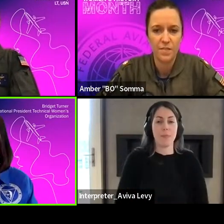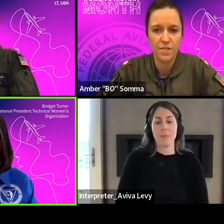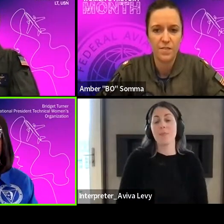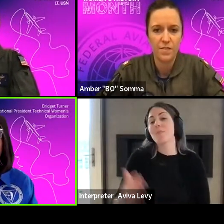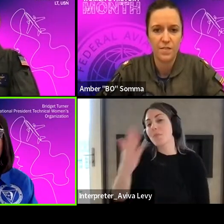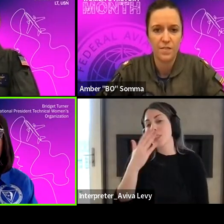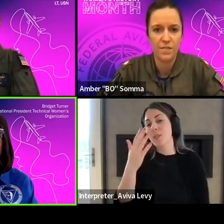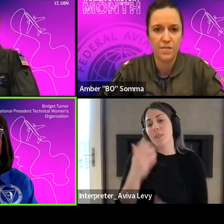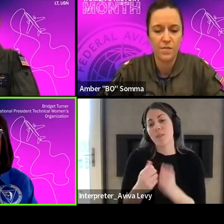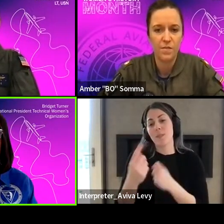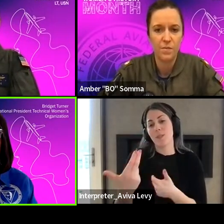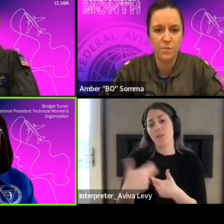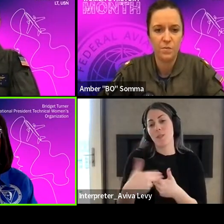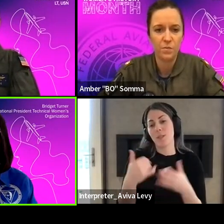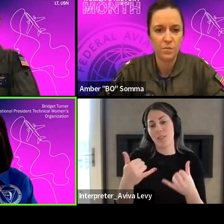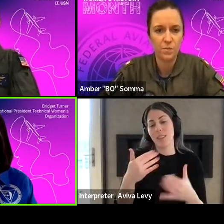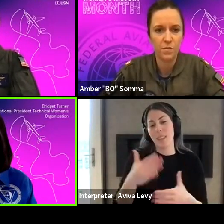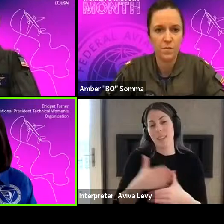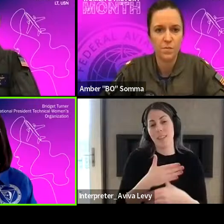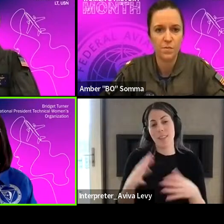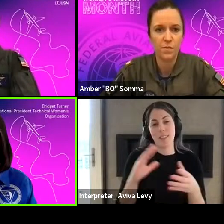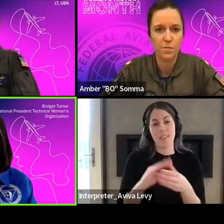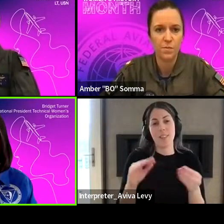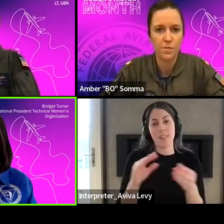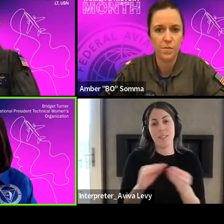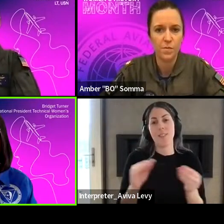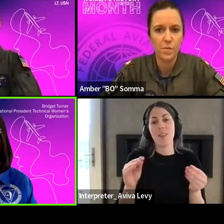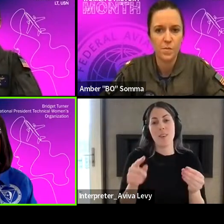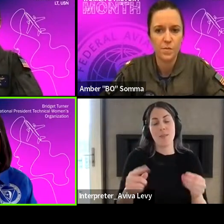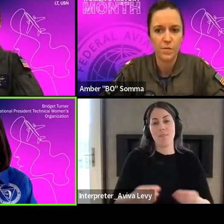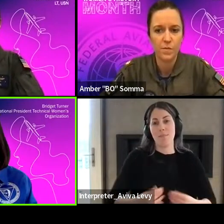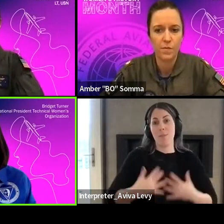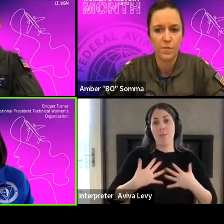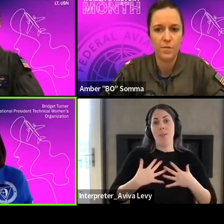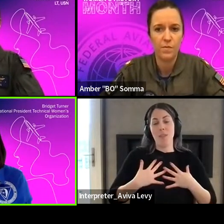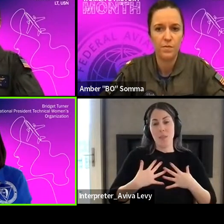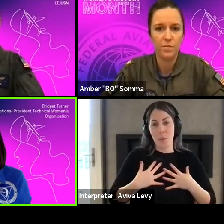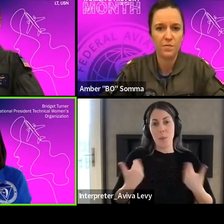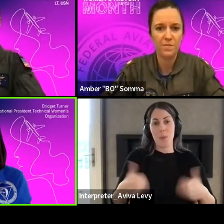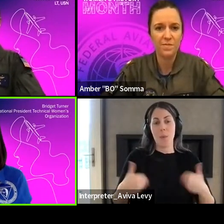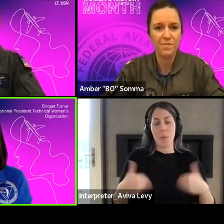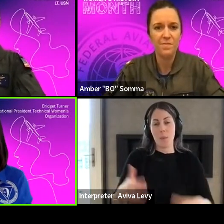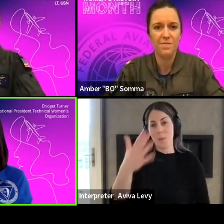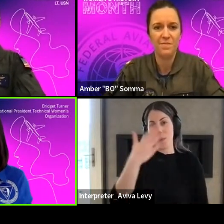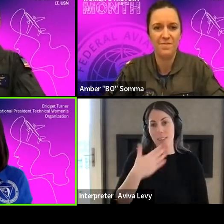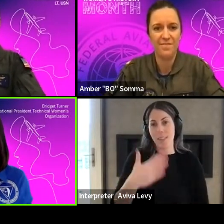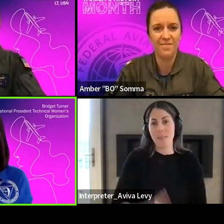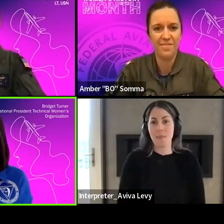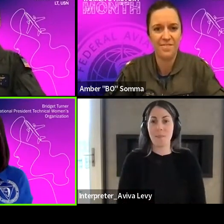for joining us today and sharing your story. We know that you was an inspiration to all. Thank you.